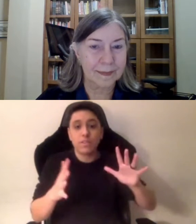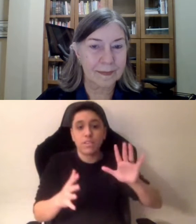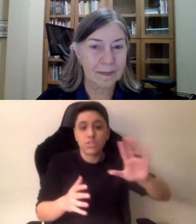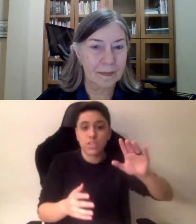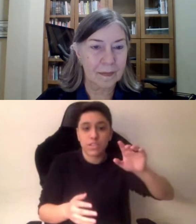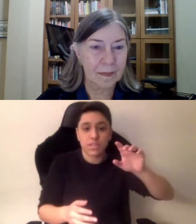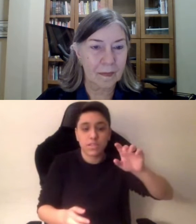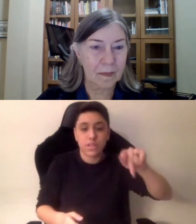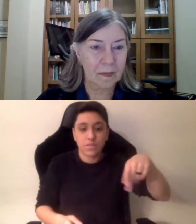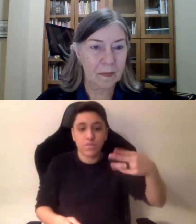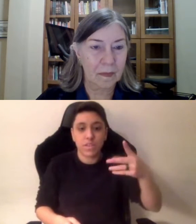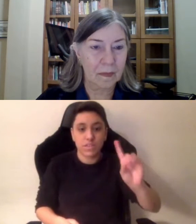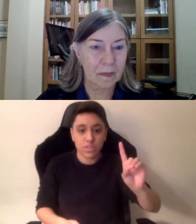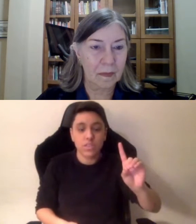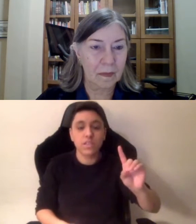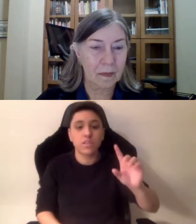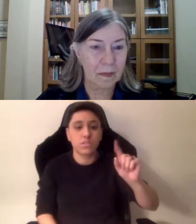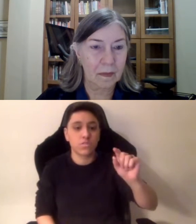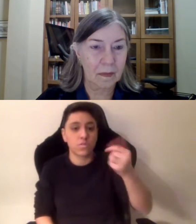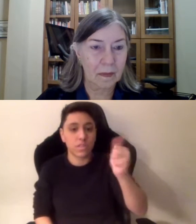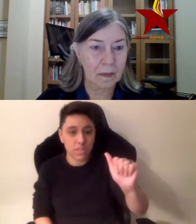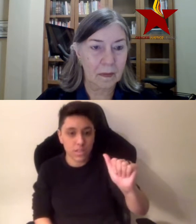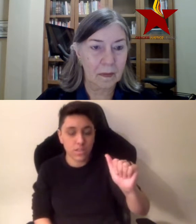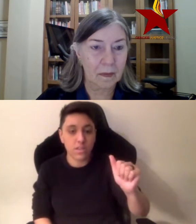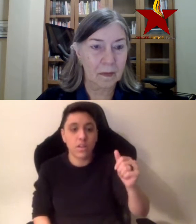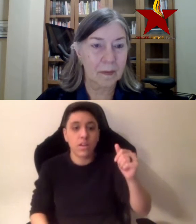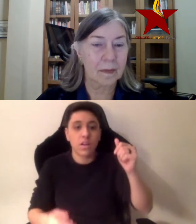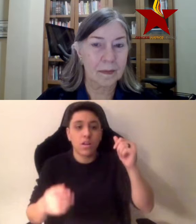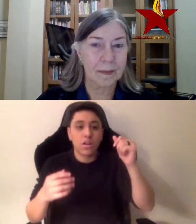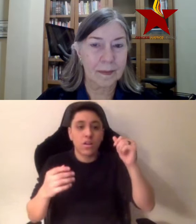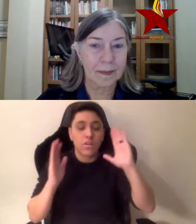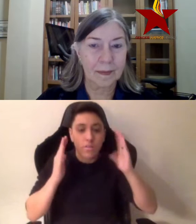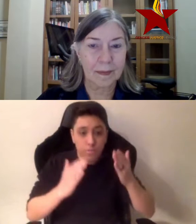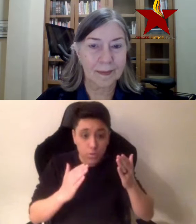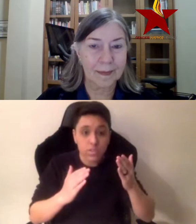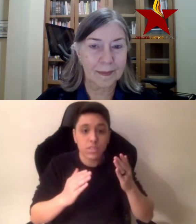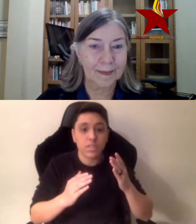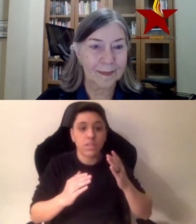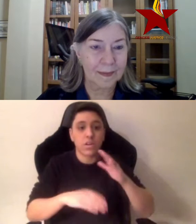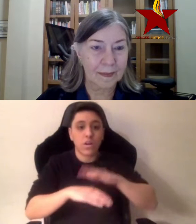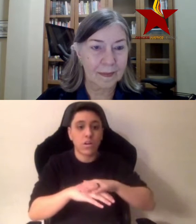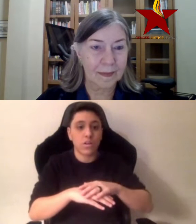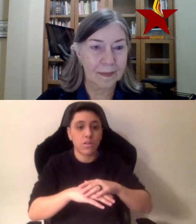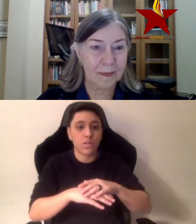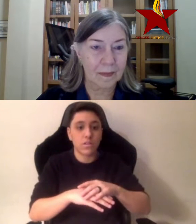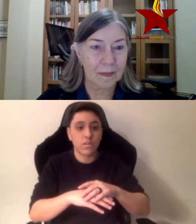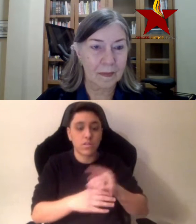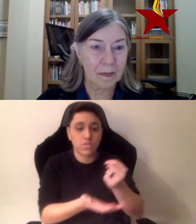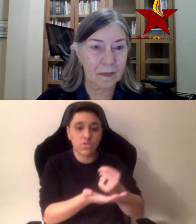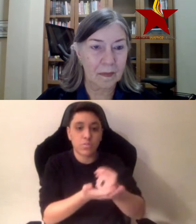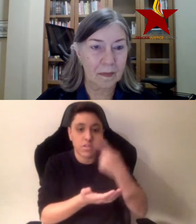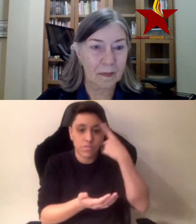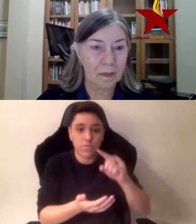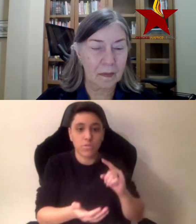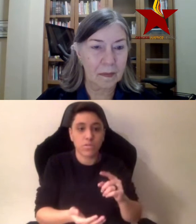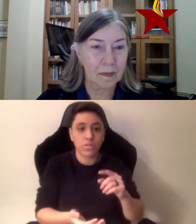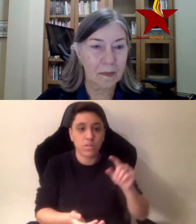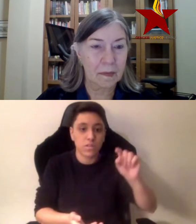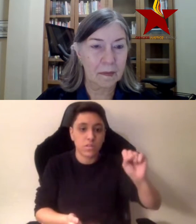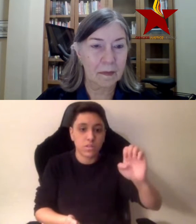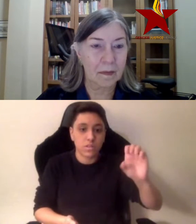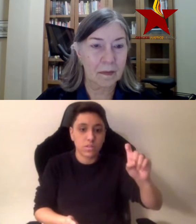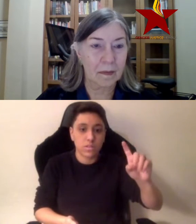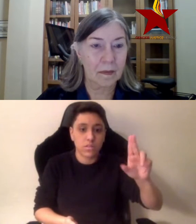in 2010, focusing on education about and treatment of sexually transmitted infections. He has been faculty with